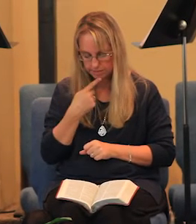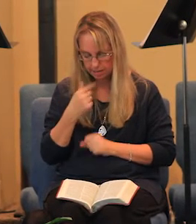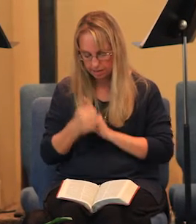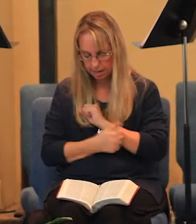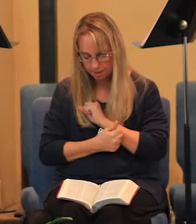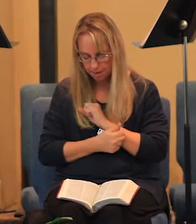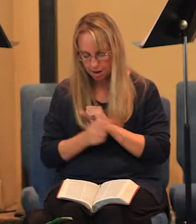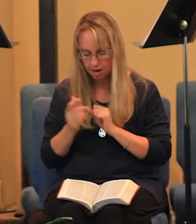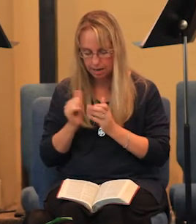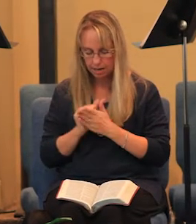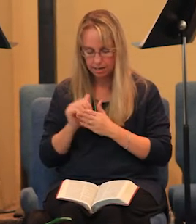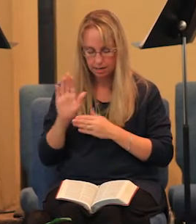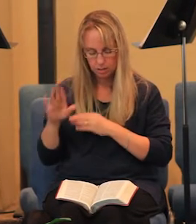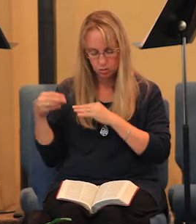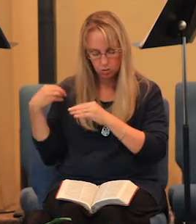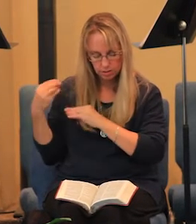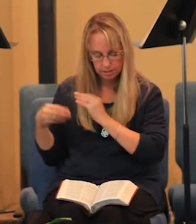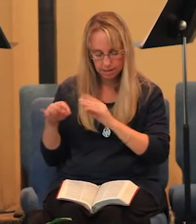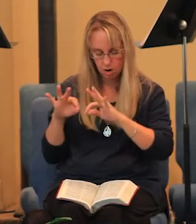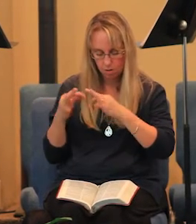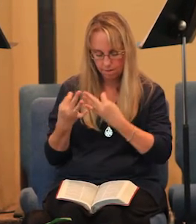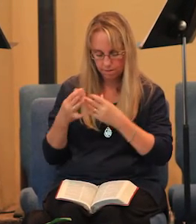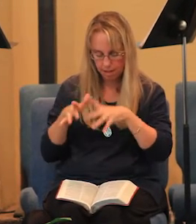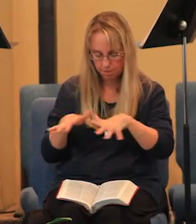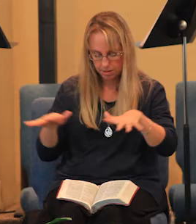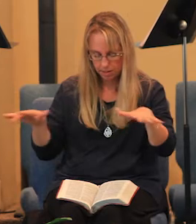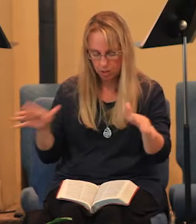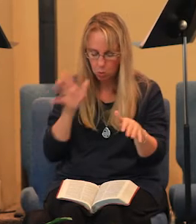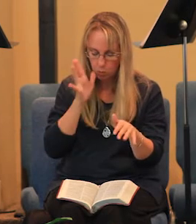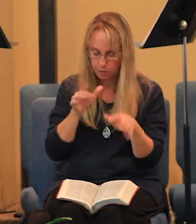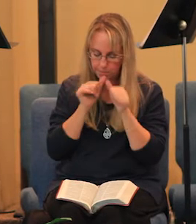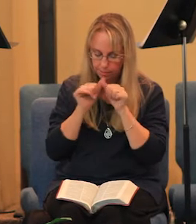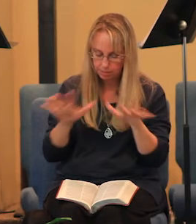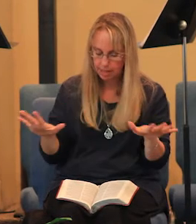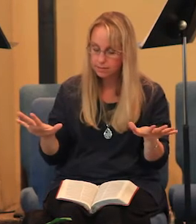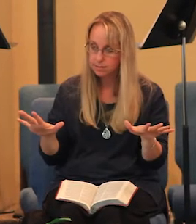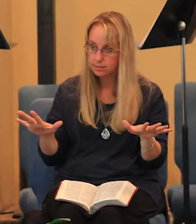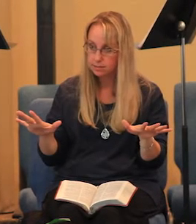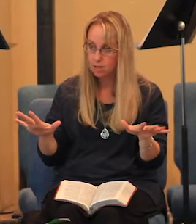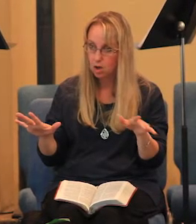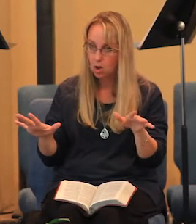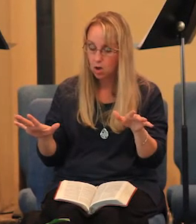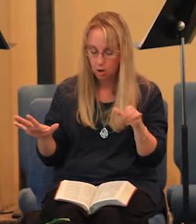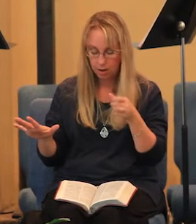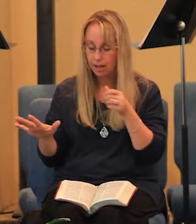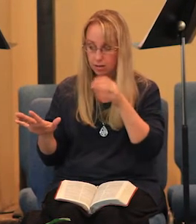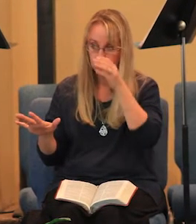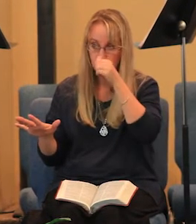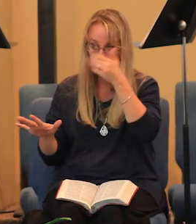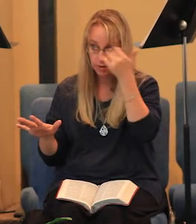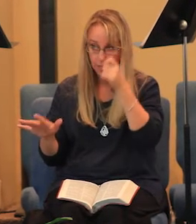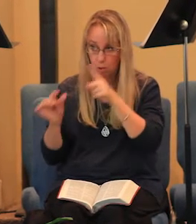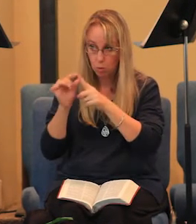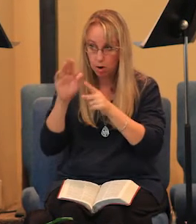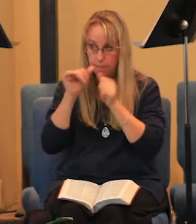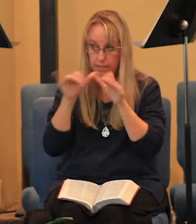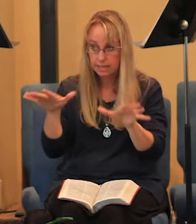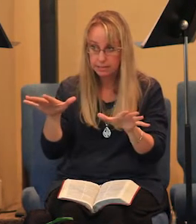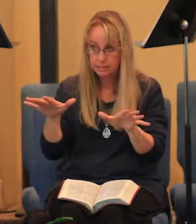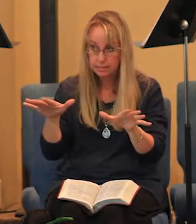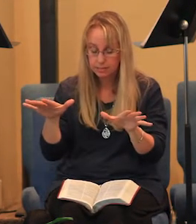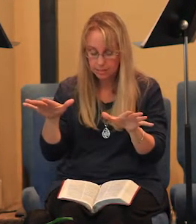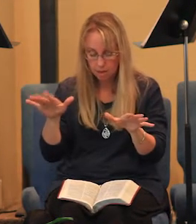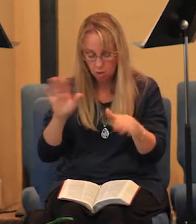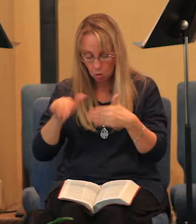Abraham, 'And in your seed all the families of the earth shall be blessed.'" Don't forget that word blessed. "And all the families of the earth shall